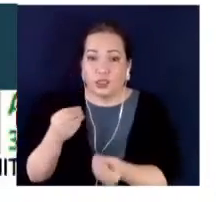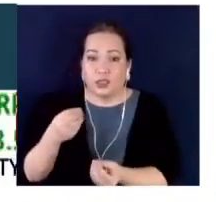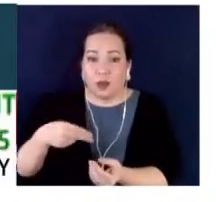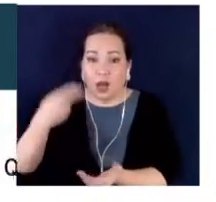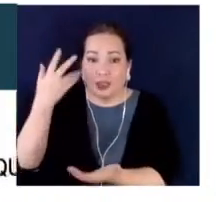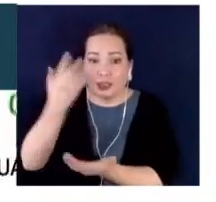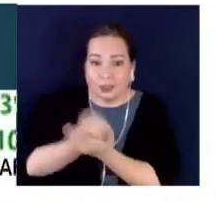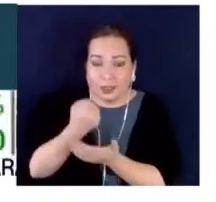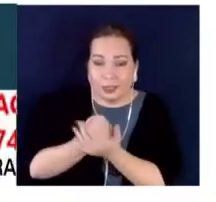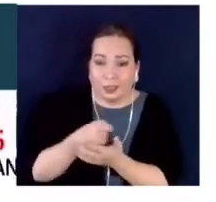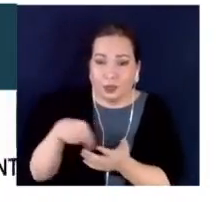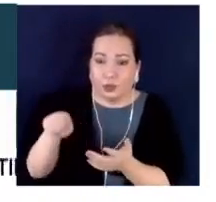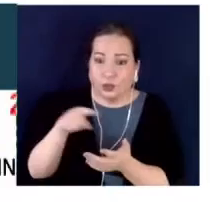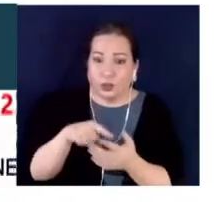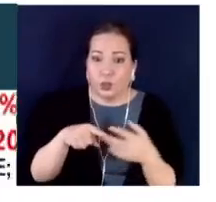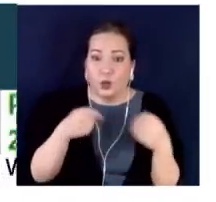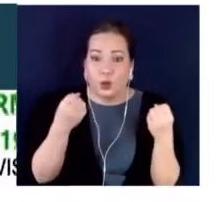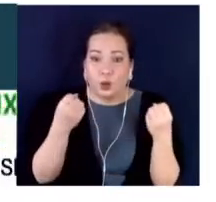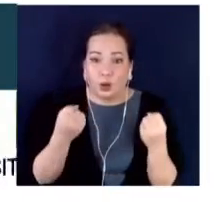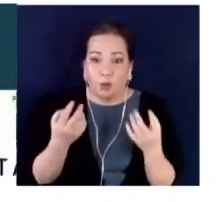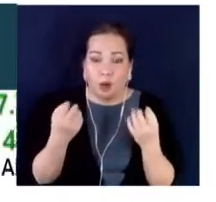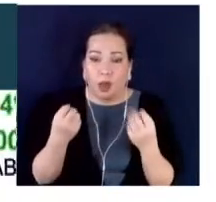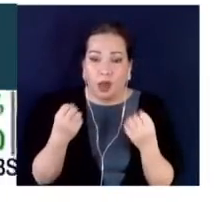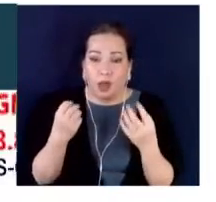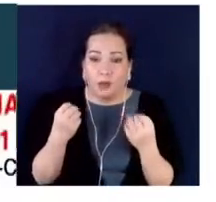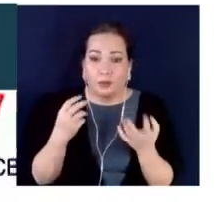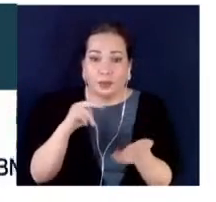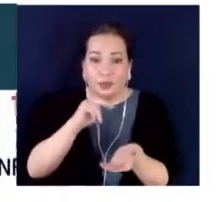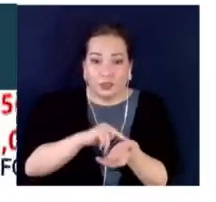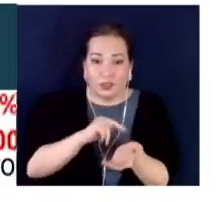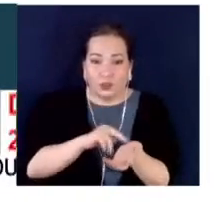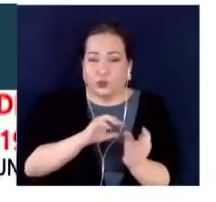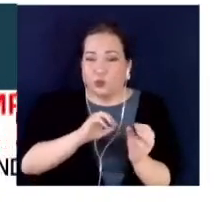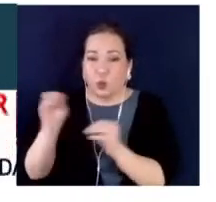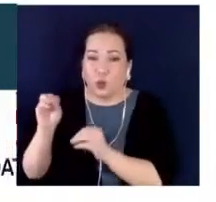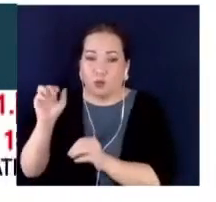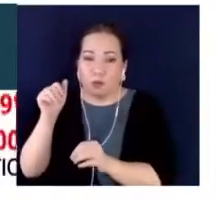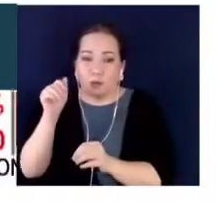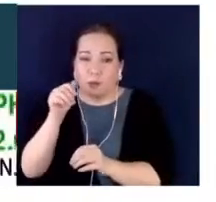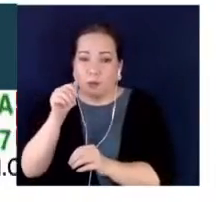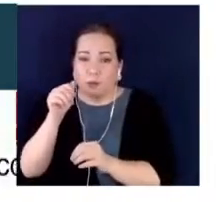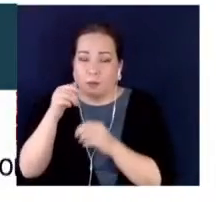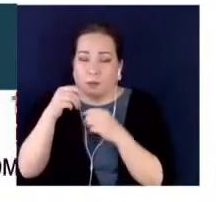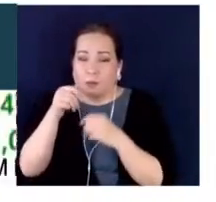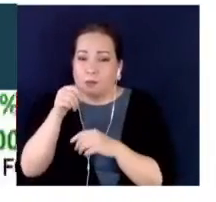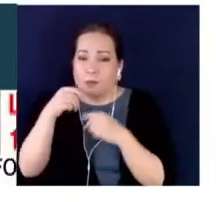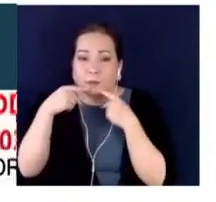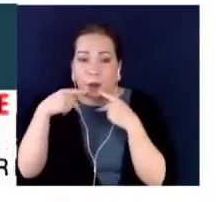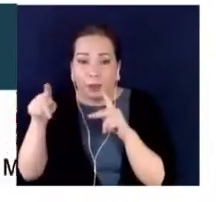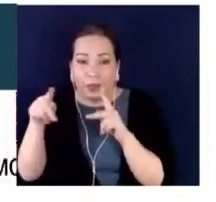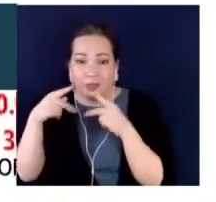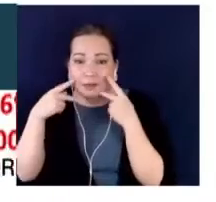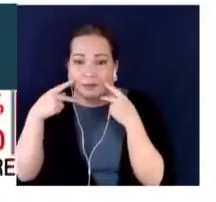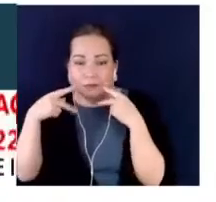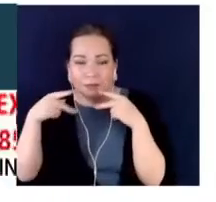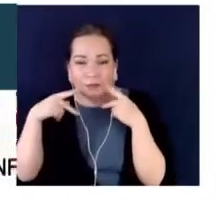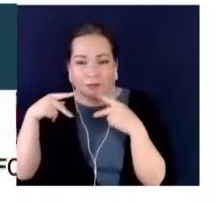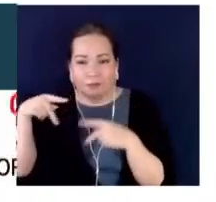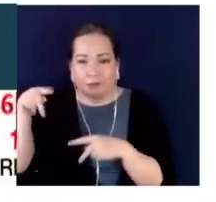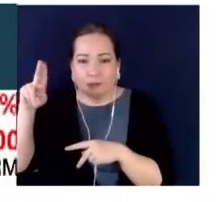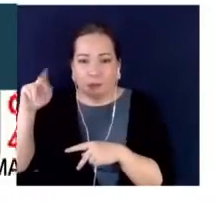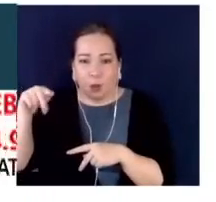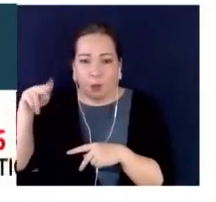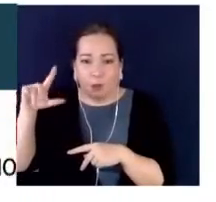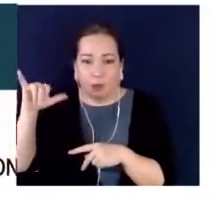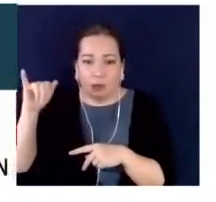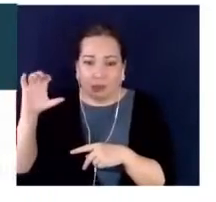so most of our nurses went to the government facilities. Mm. And our estimate is around 40% of